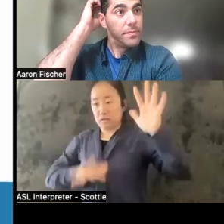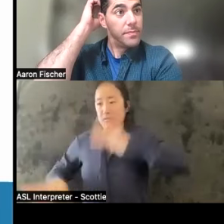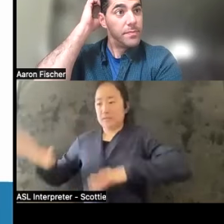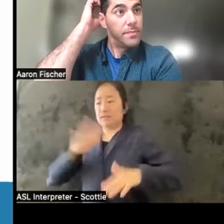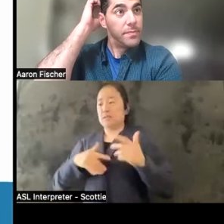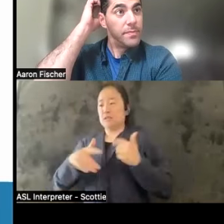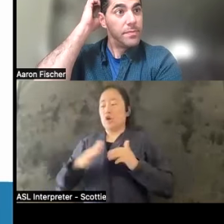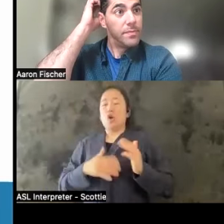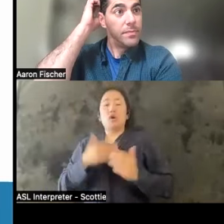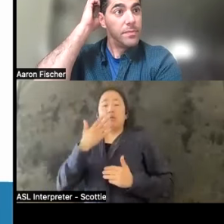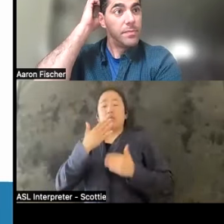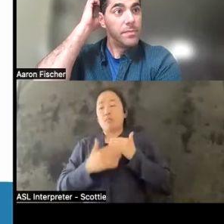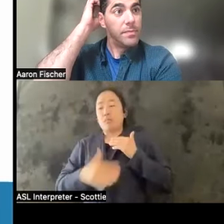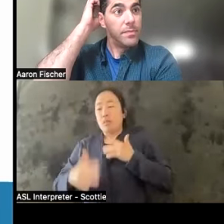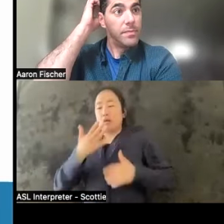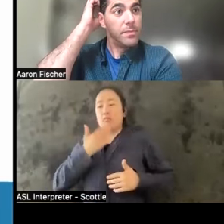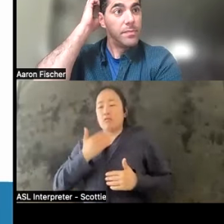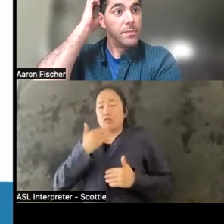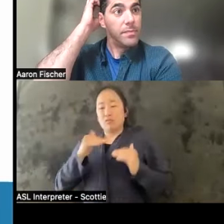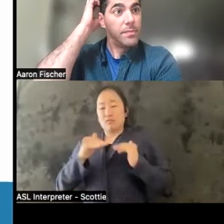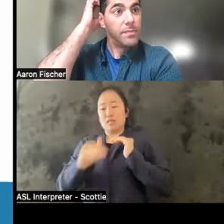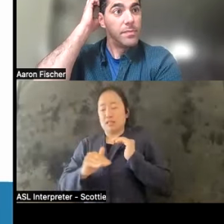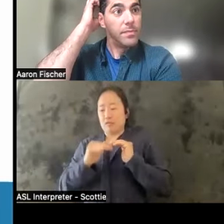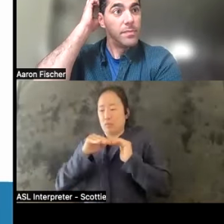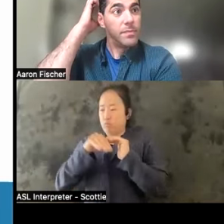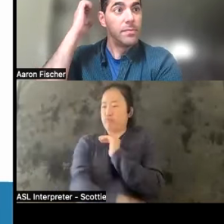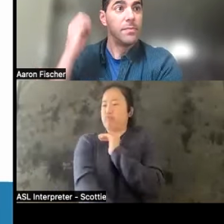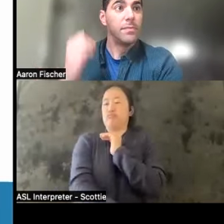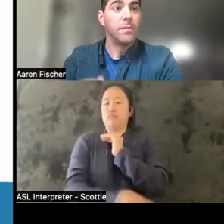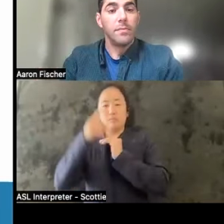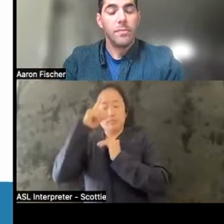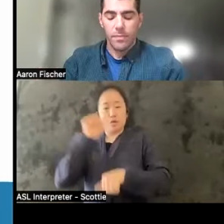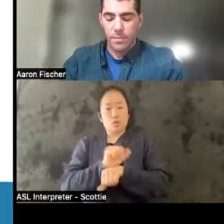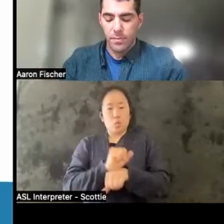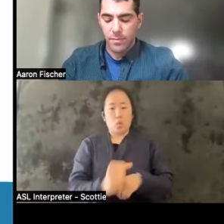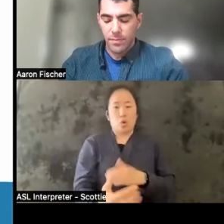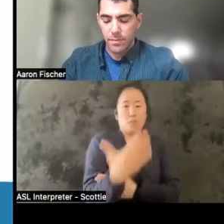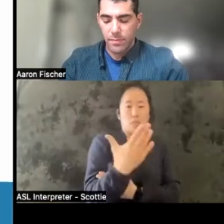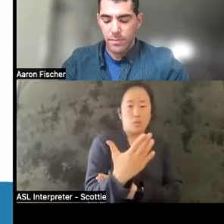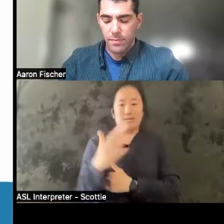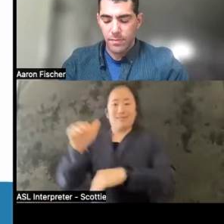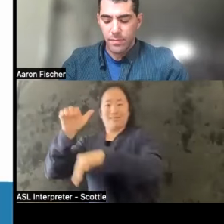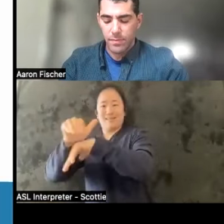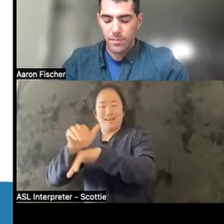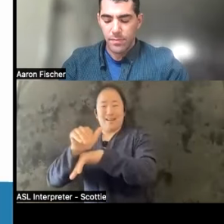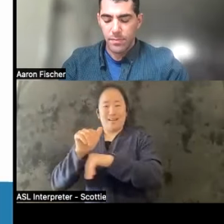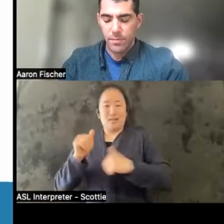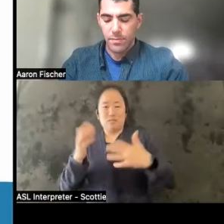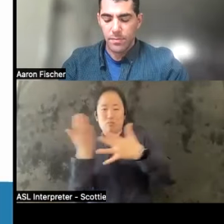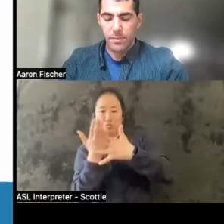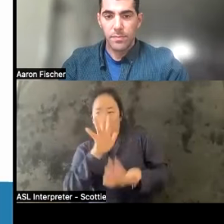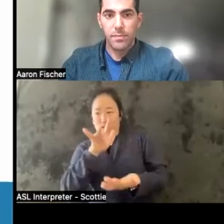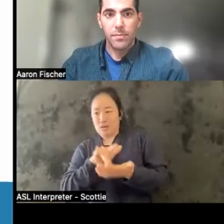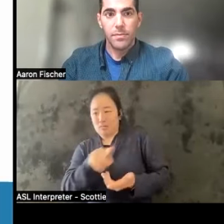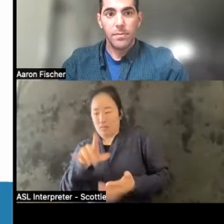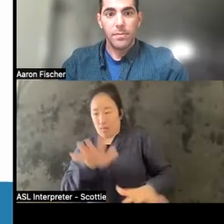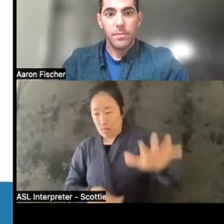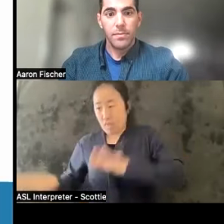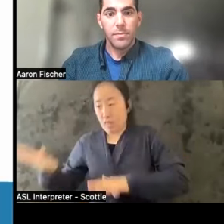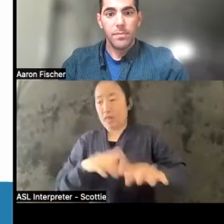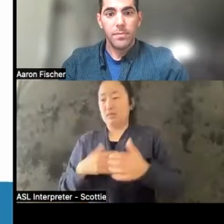Yesterday, Alice went to work despite feeling shaky and experienced severe hypoglycemia or low blood glucose